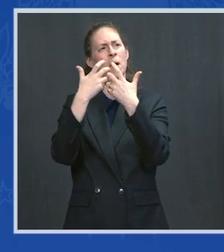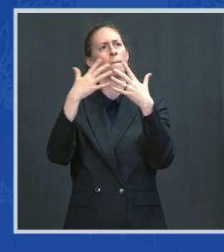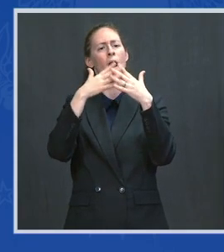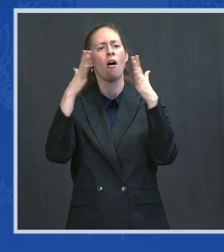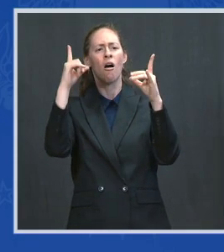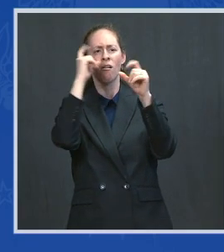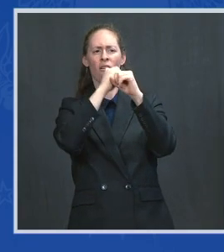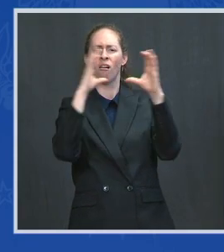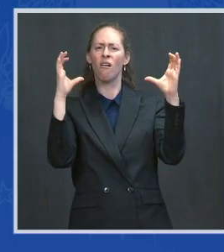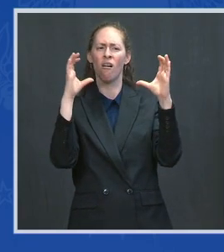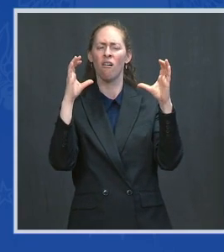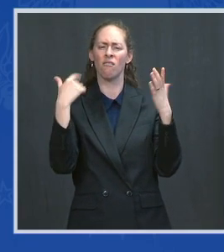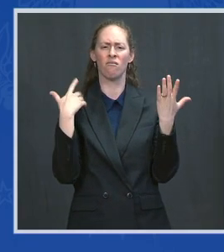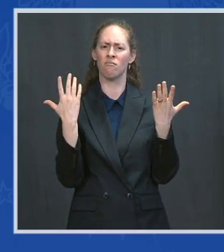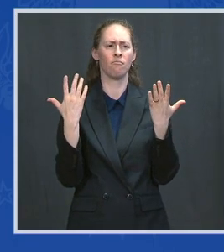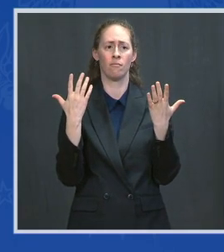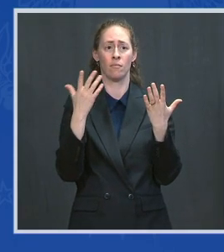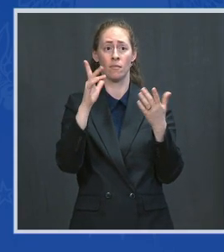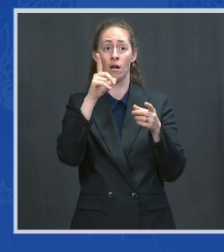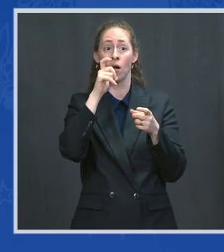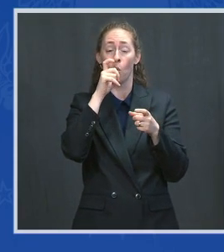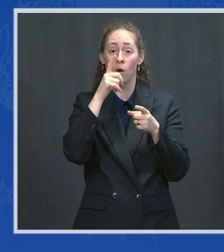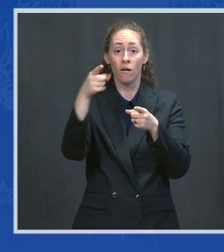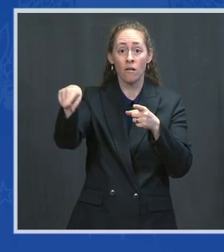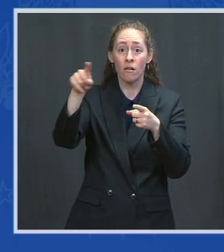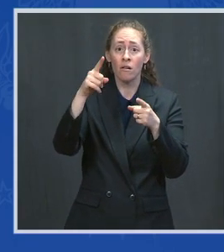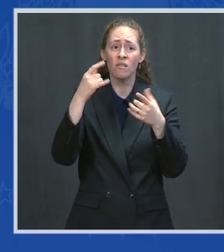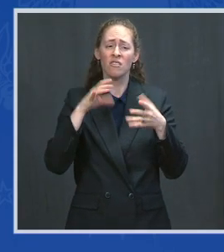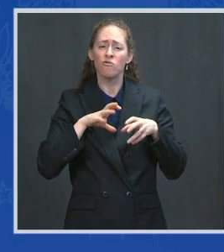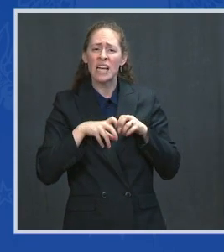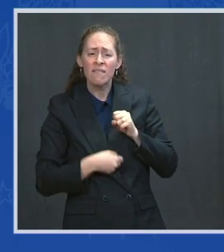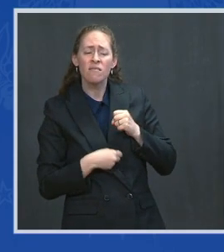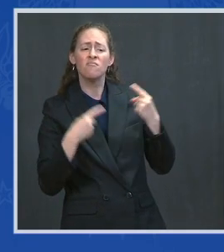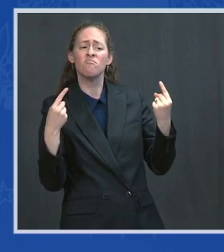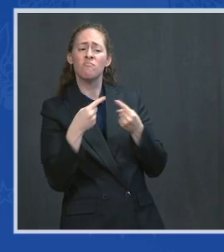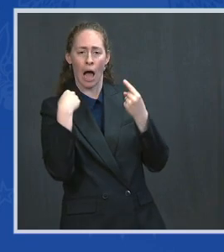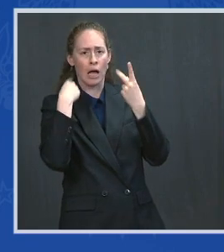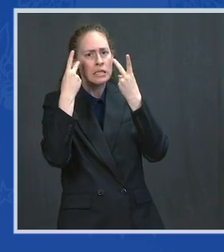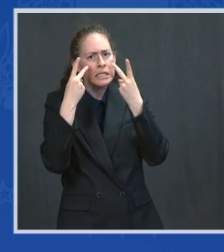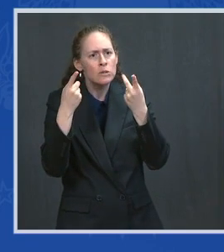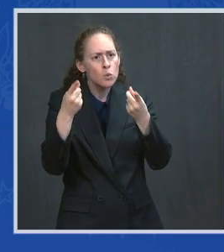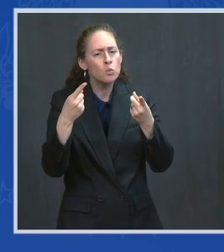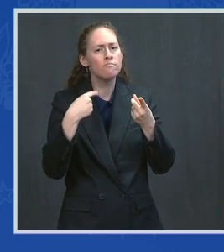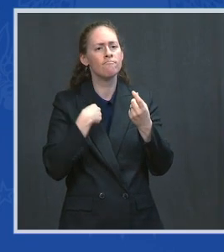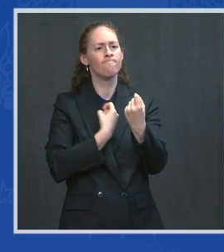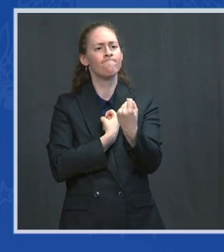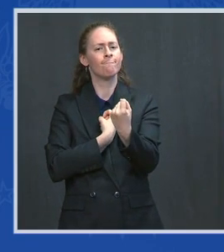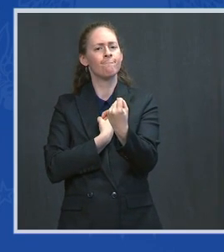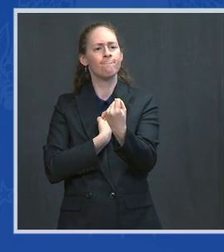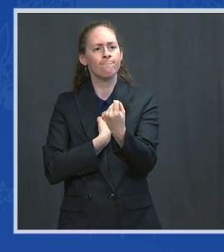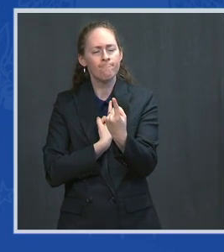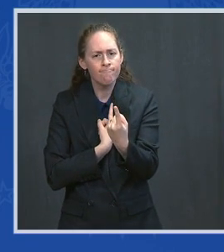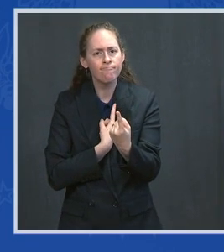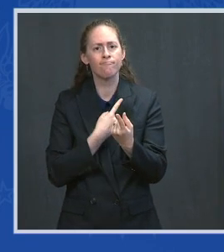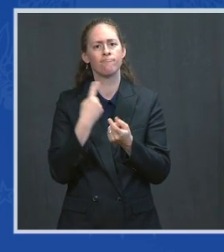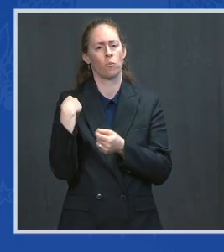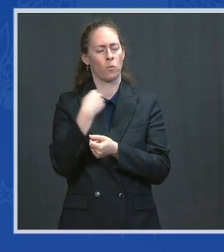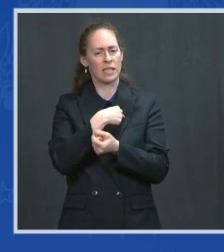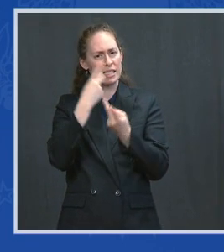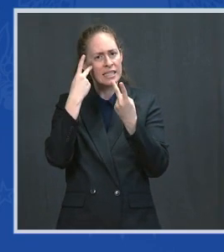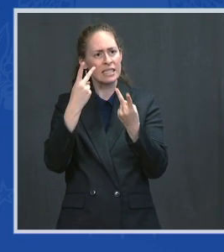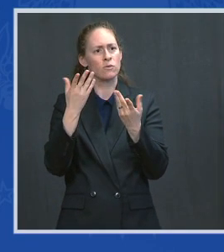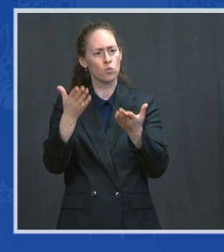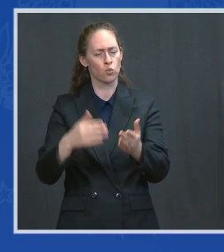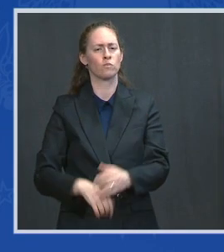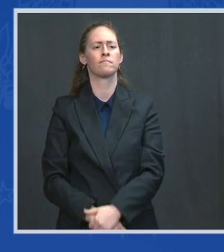is, we see you. And the Congress has said, we see you. And we are committed to